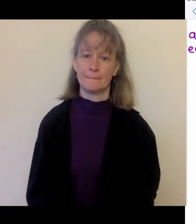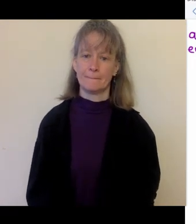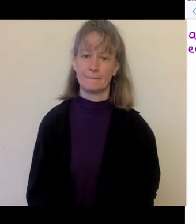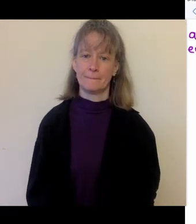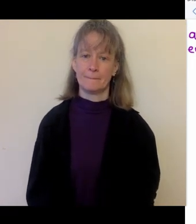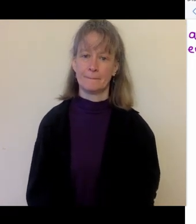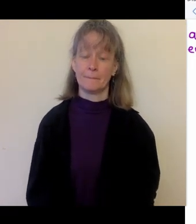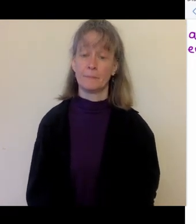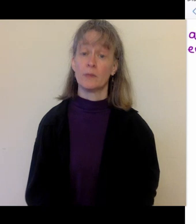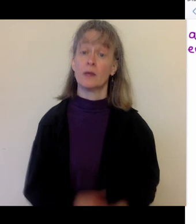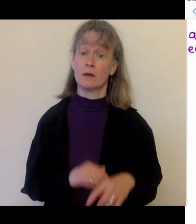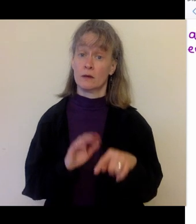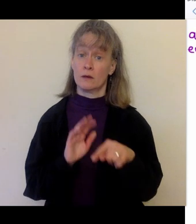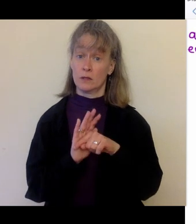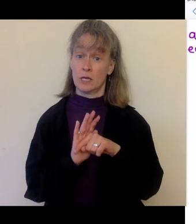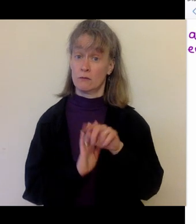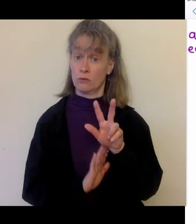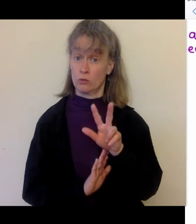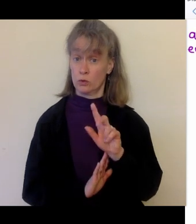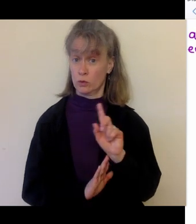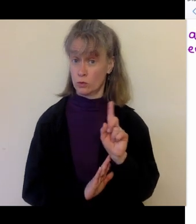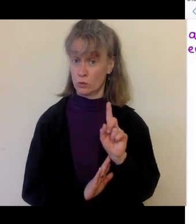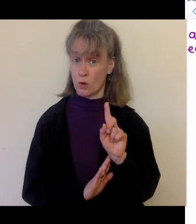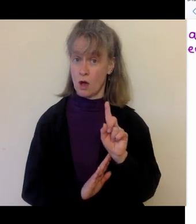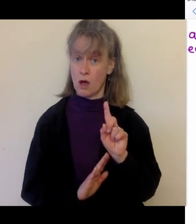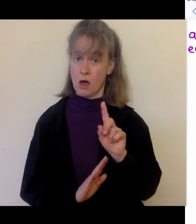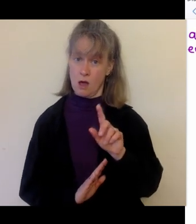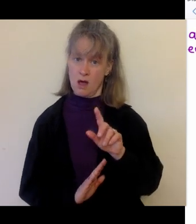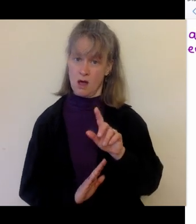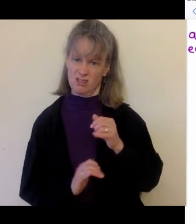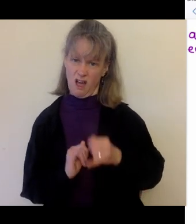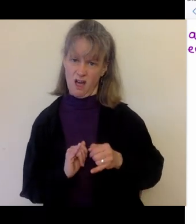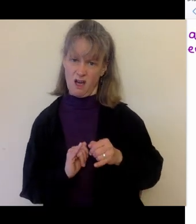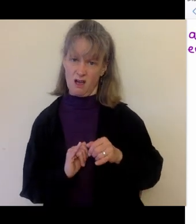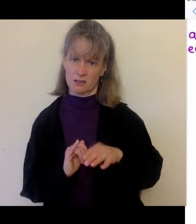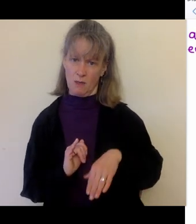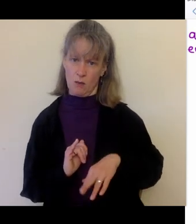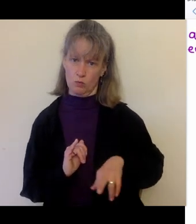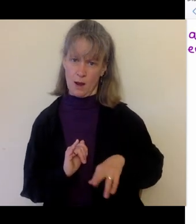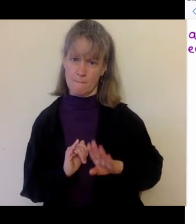And negative 3 is going to go in our last box.